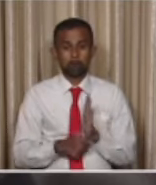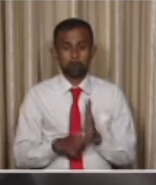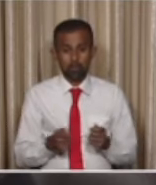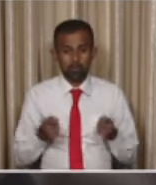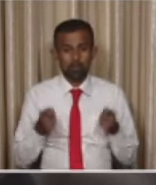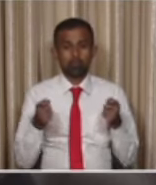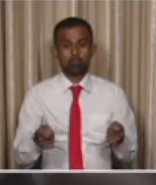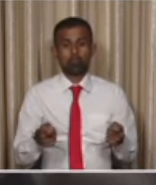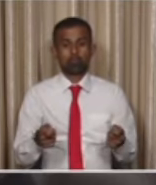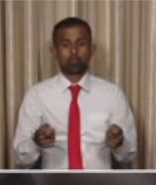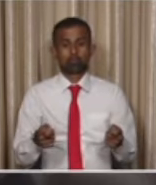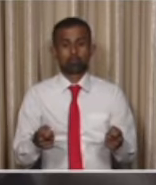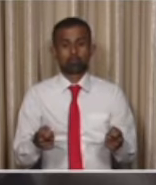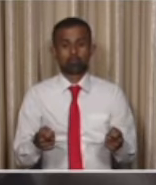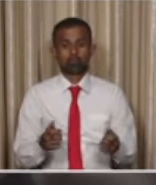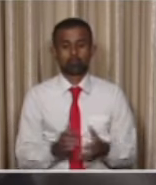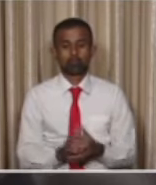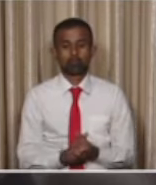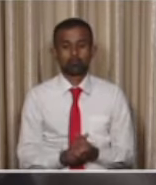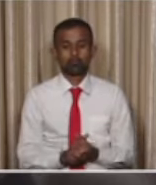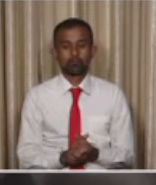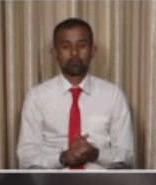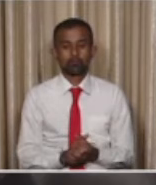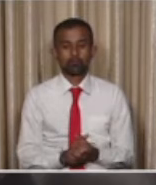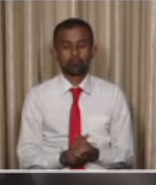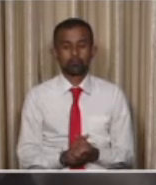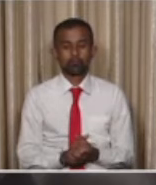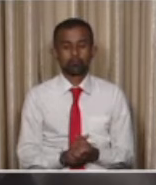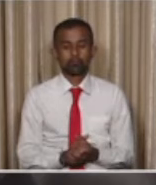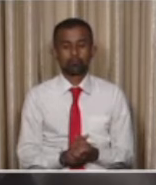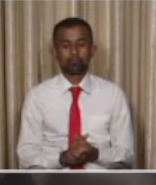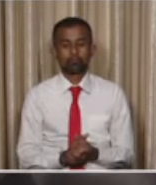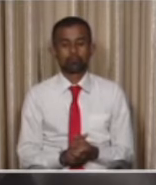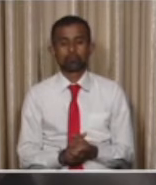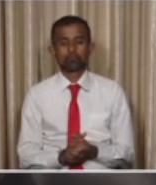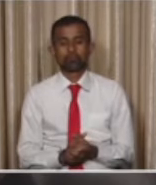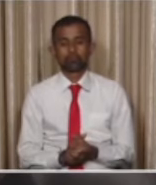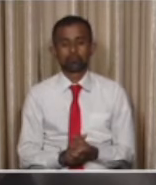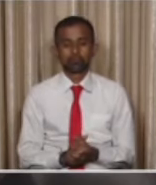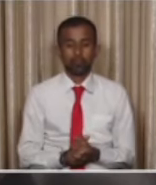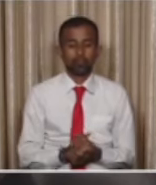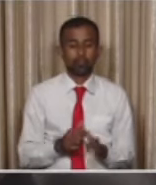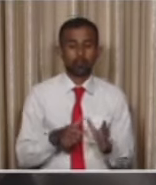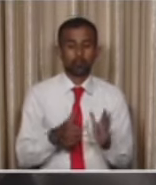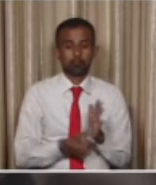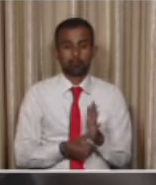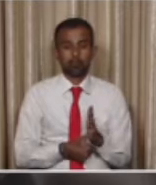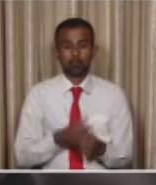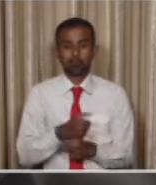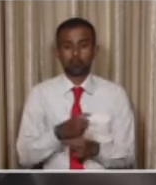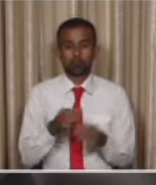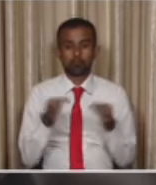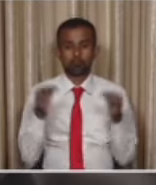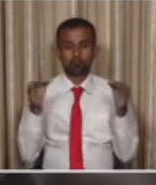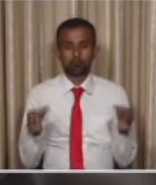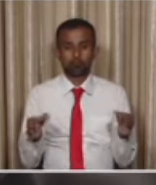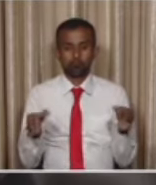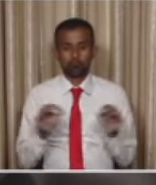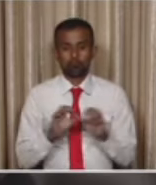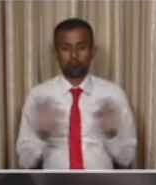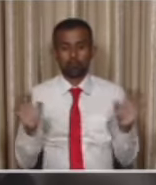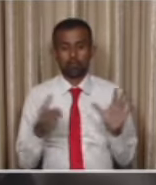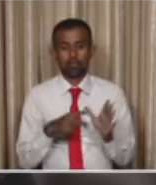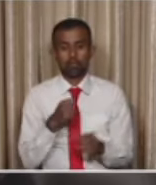was gazetted. It actually was sent to the Attorney General. He took his own time. Thereafter, it was gazetted.